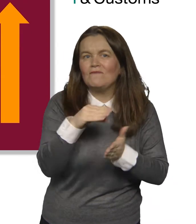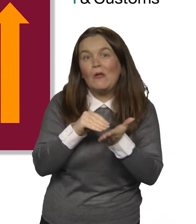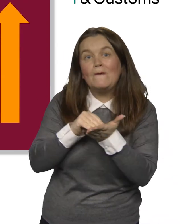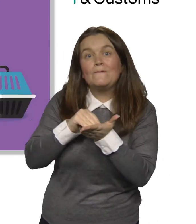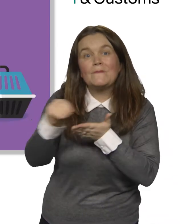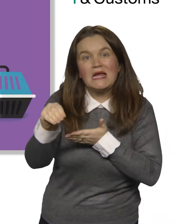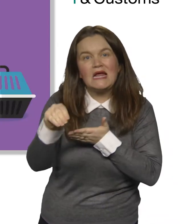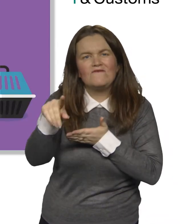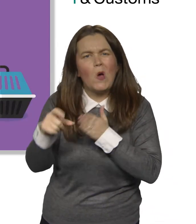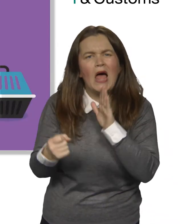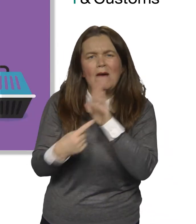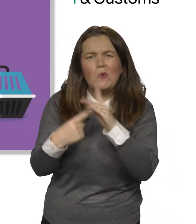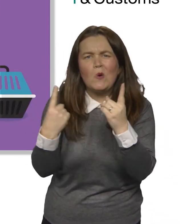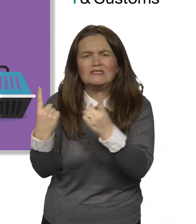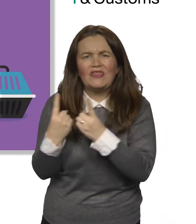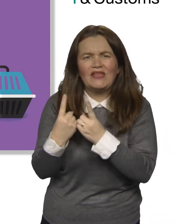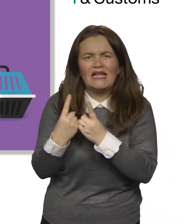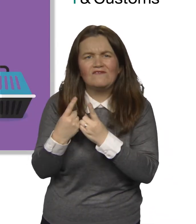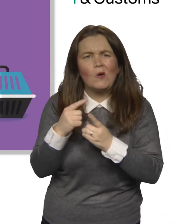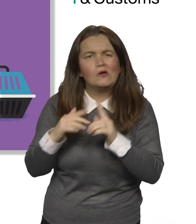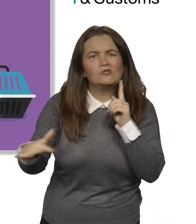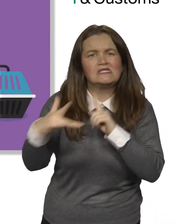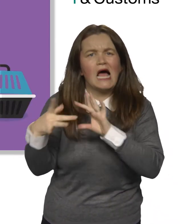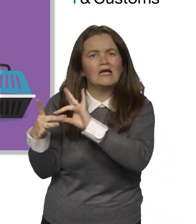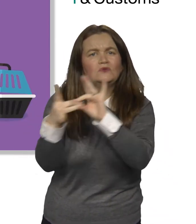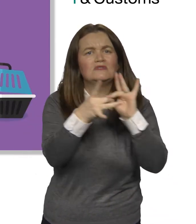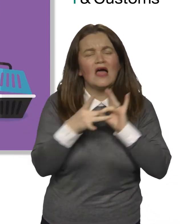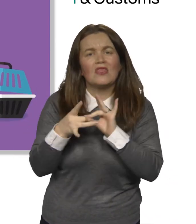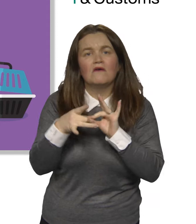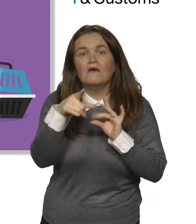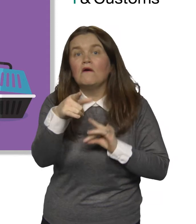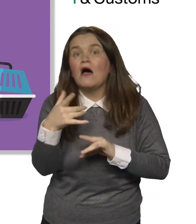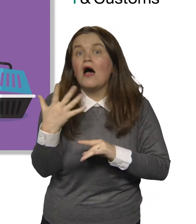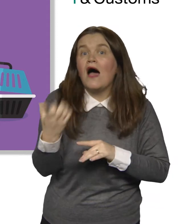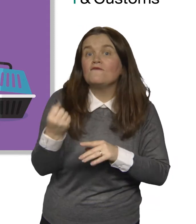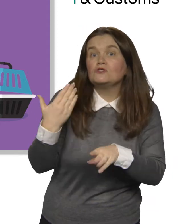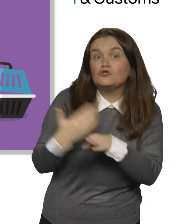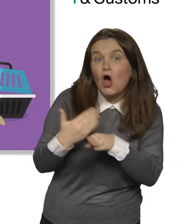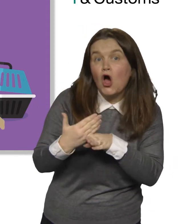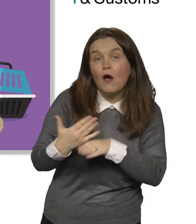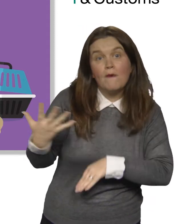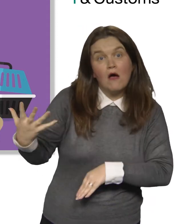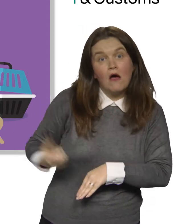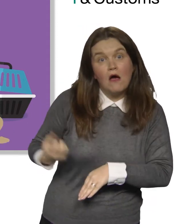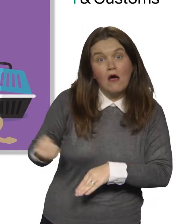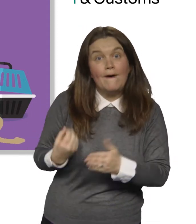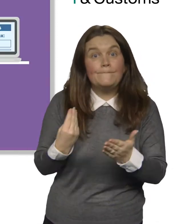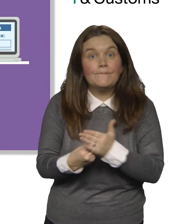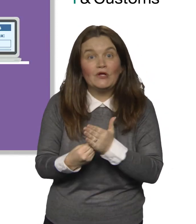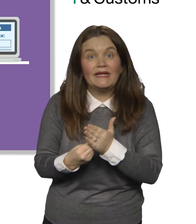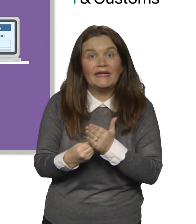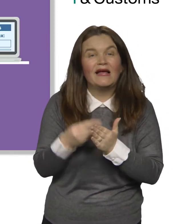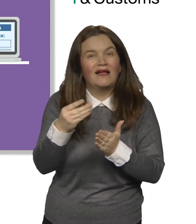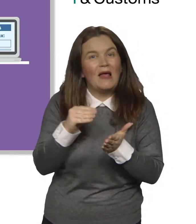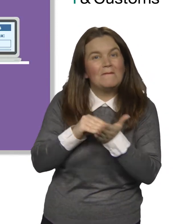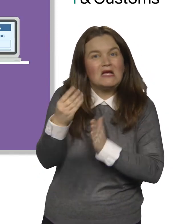society work. When you have a job and earn money, you pay some of that money back to the government as tax.